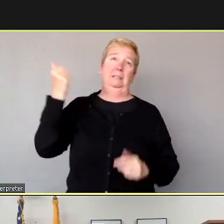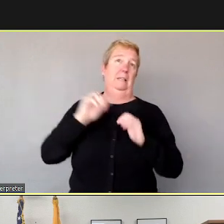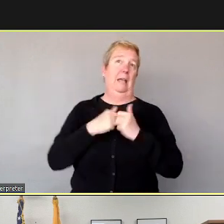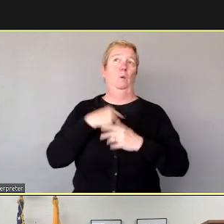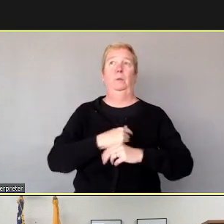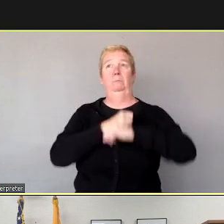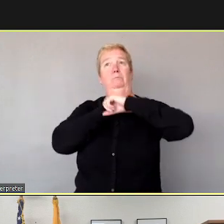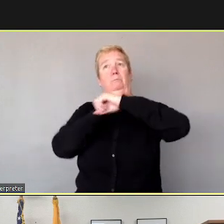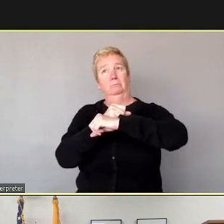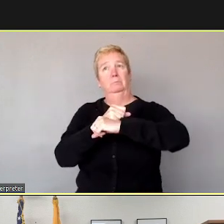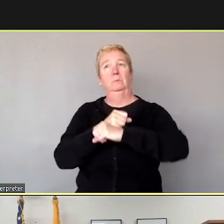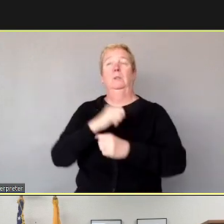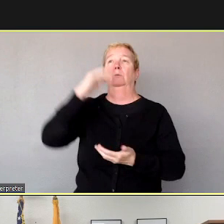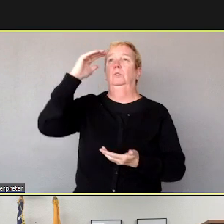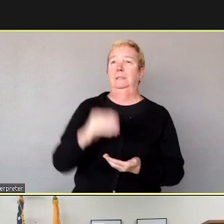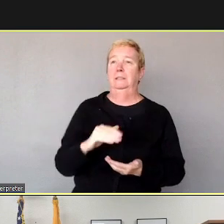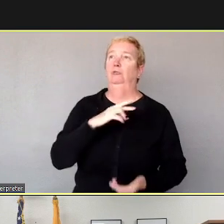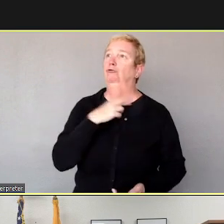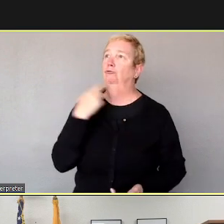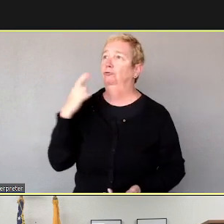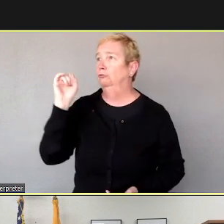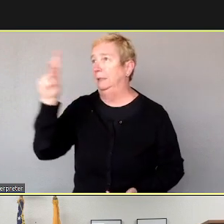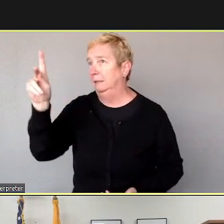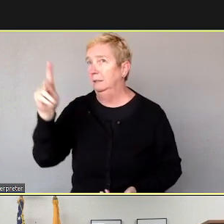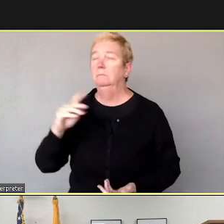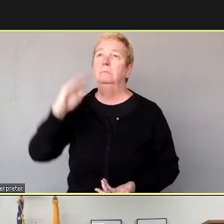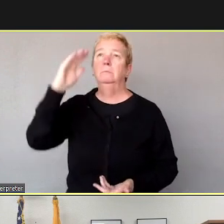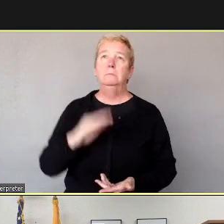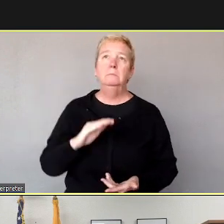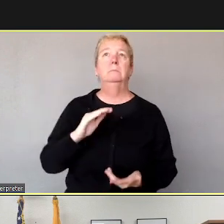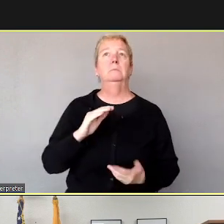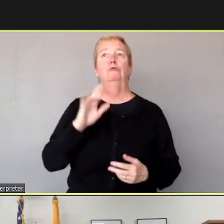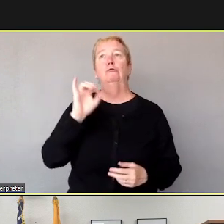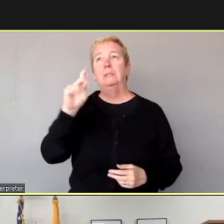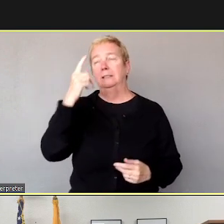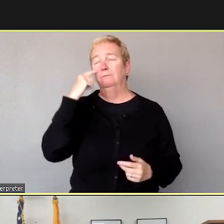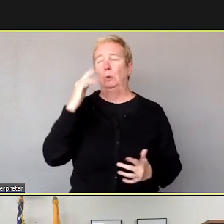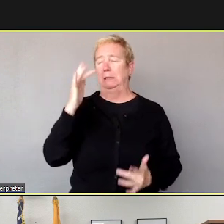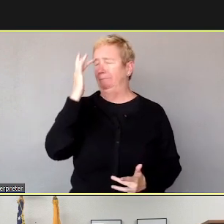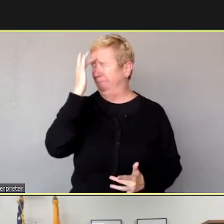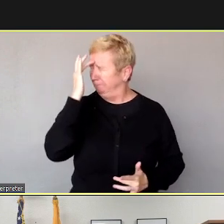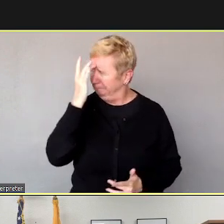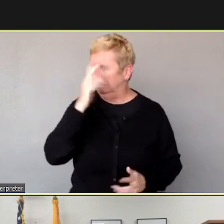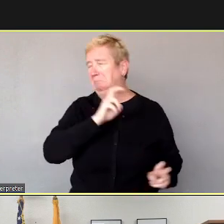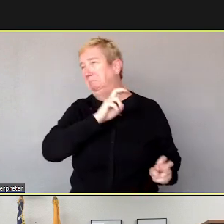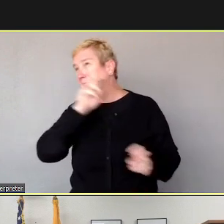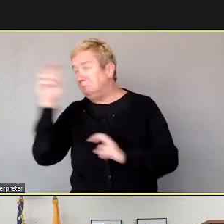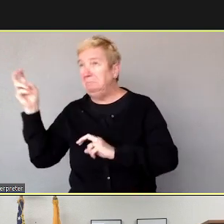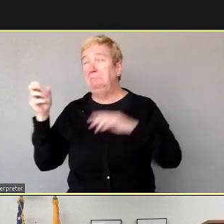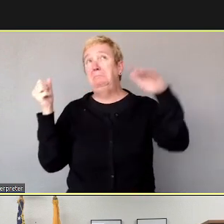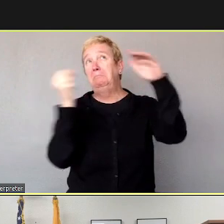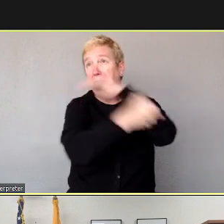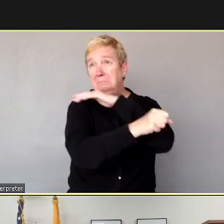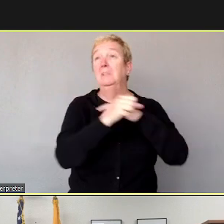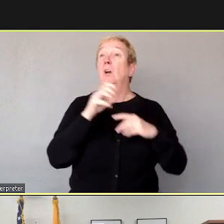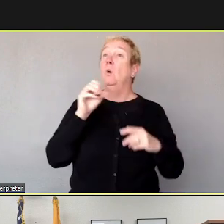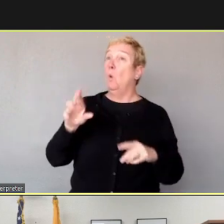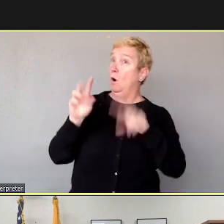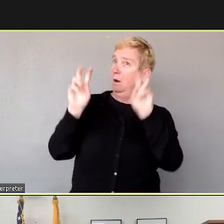of getting serious complications like hospitalization or death, or even long COVID from